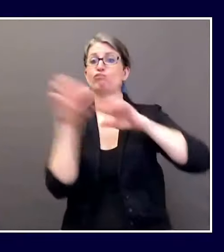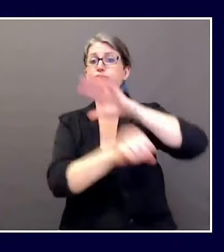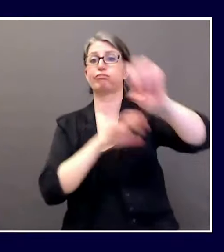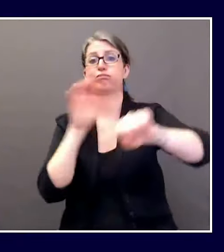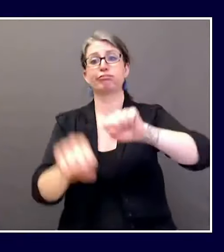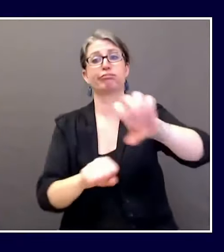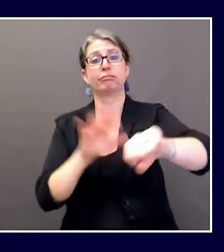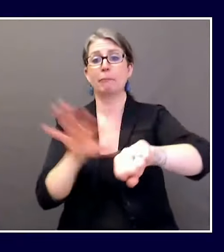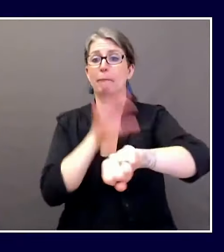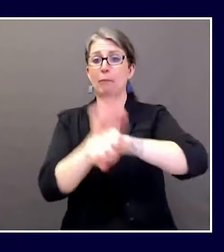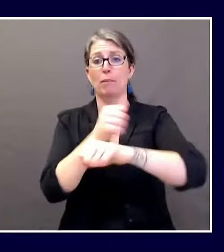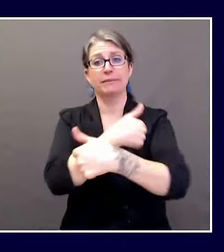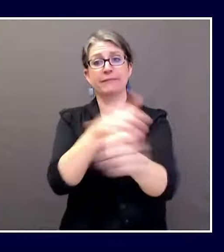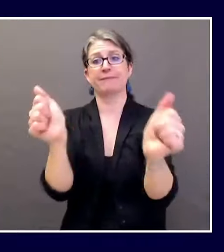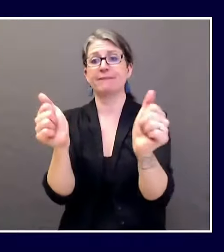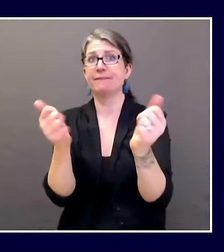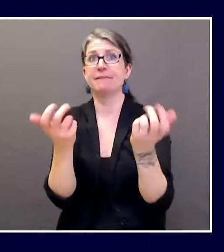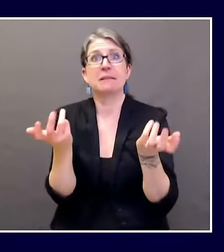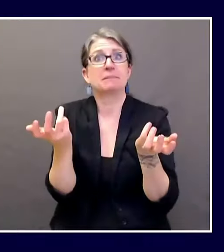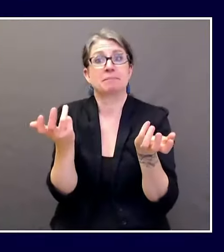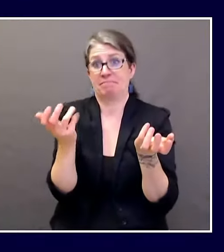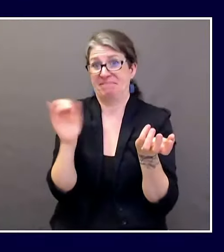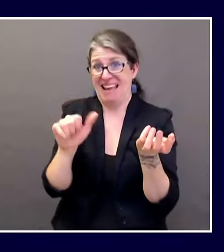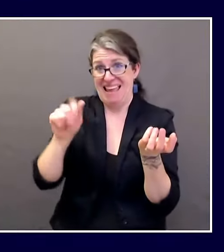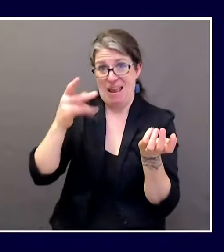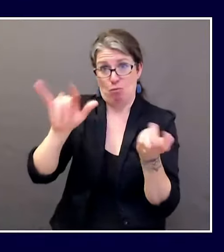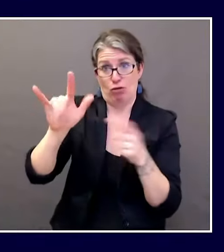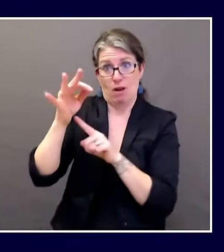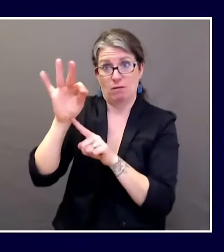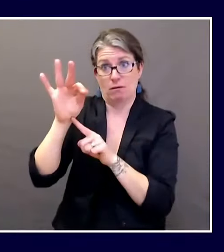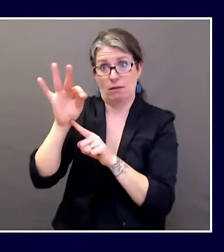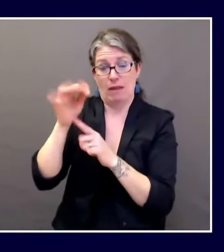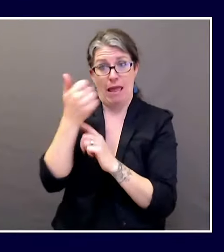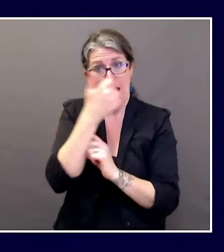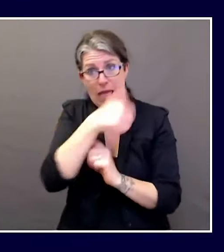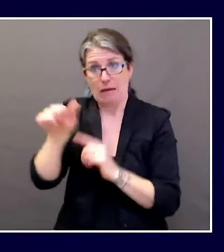just a few weeks away now, everyone will be eligible in Maine